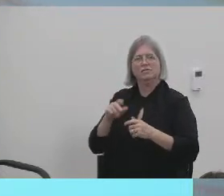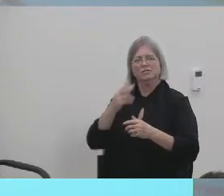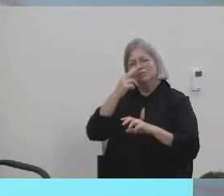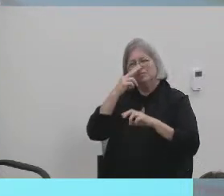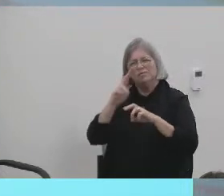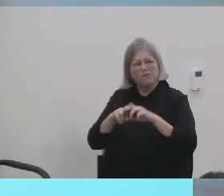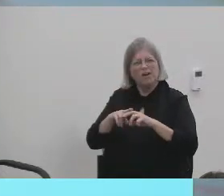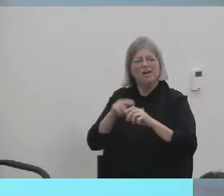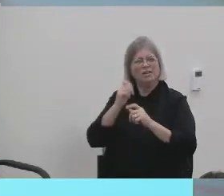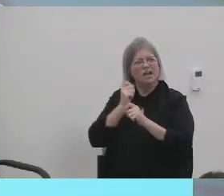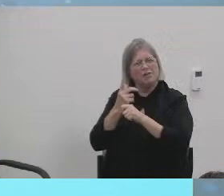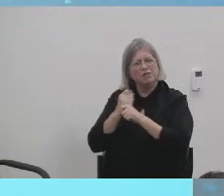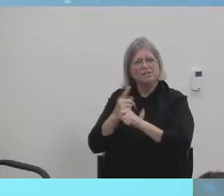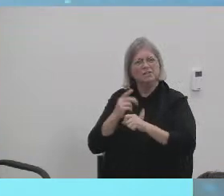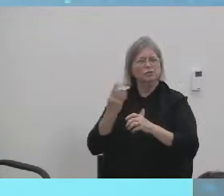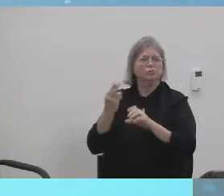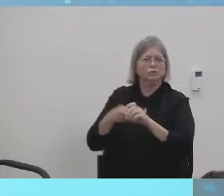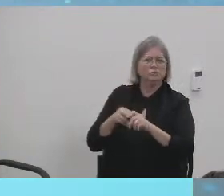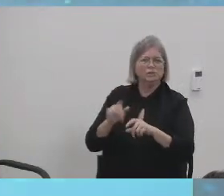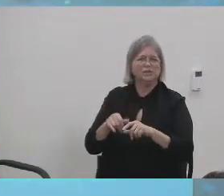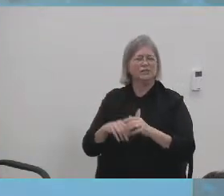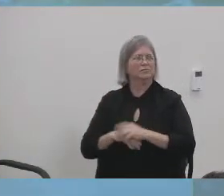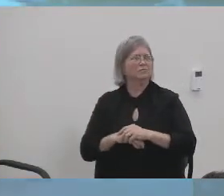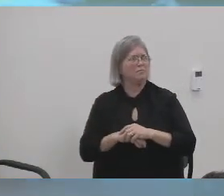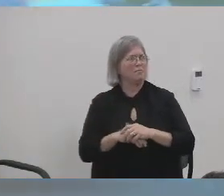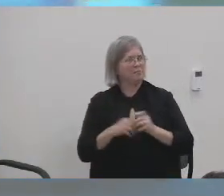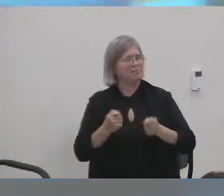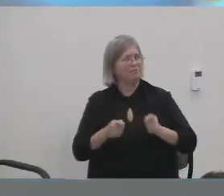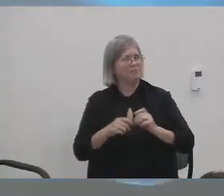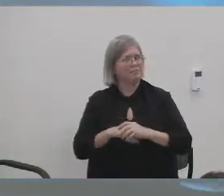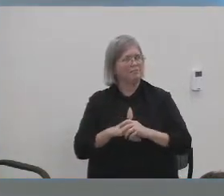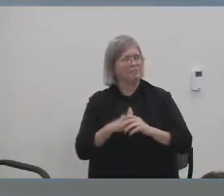thing every single year. Everyone looks forward to it.